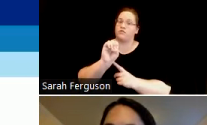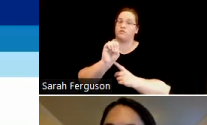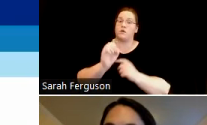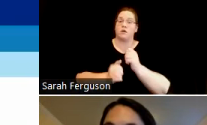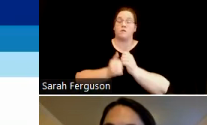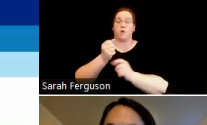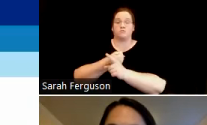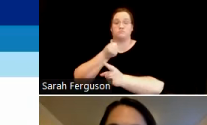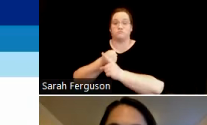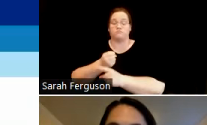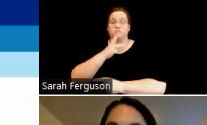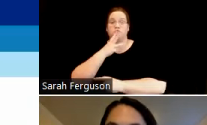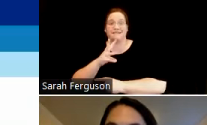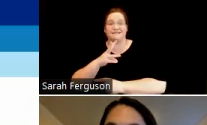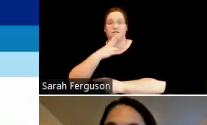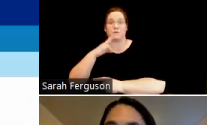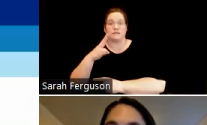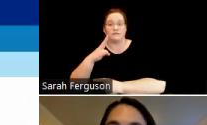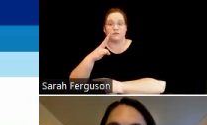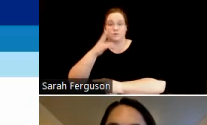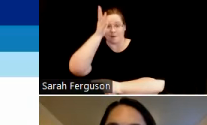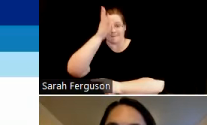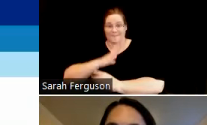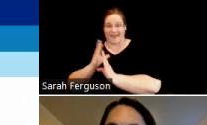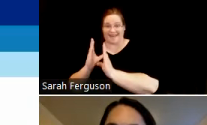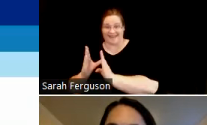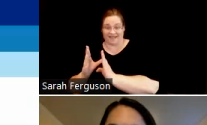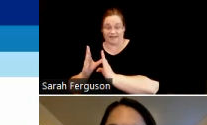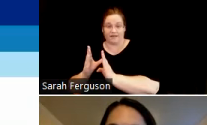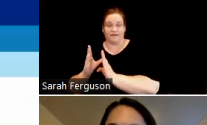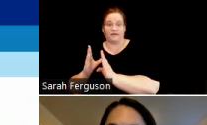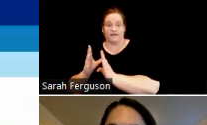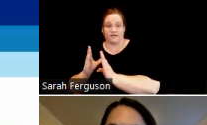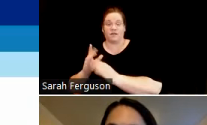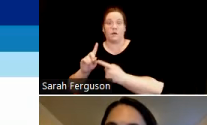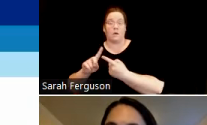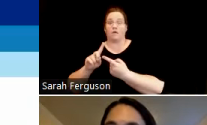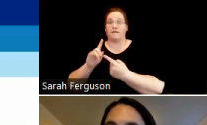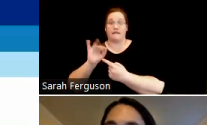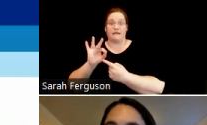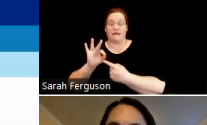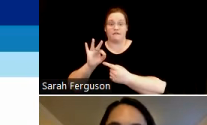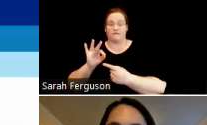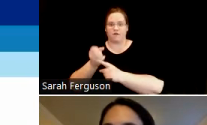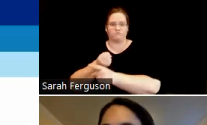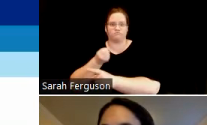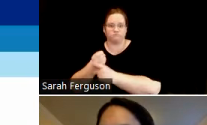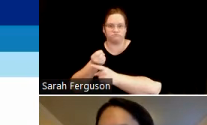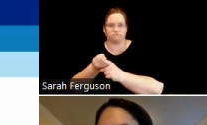is 16 to 17-year-old males, and the rate of myocarditis after the second shot is about 1